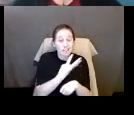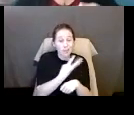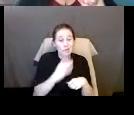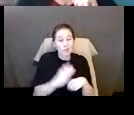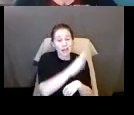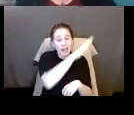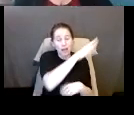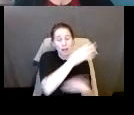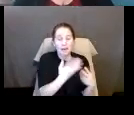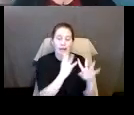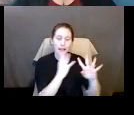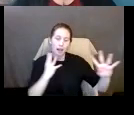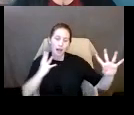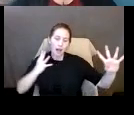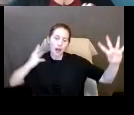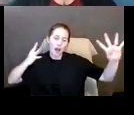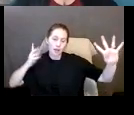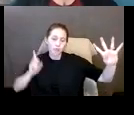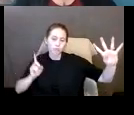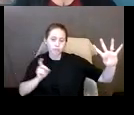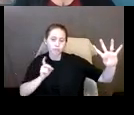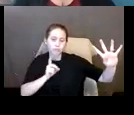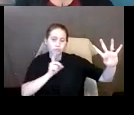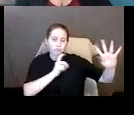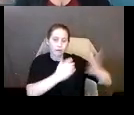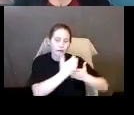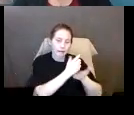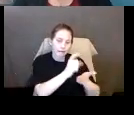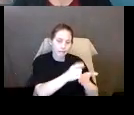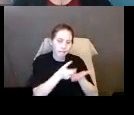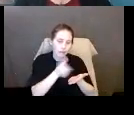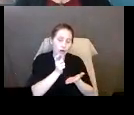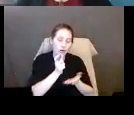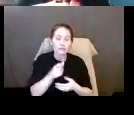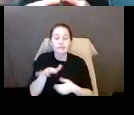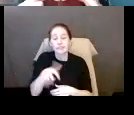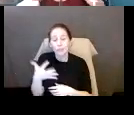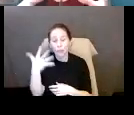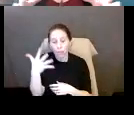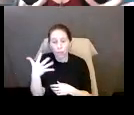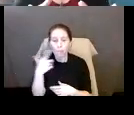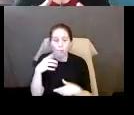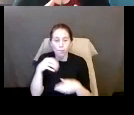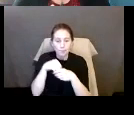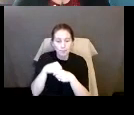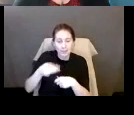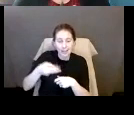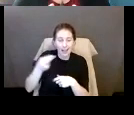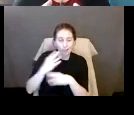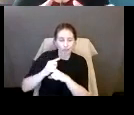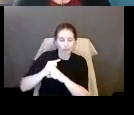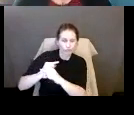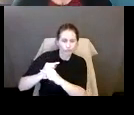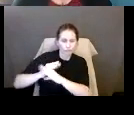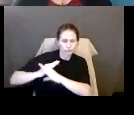like lined up and to walk over and collect their water rations. At site 5, it's within this very highly